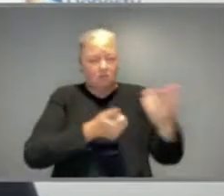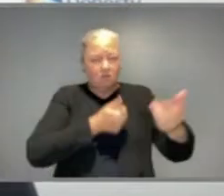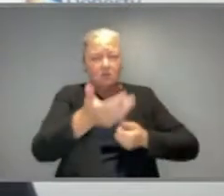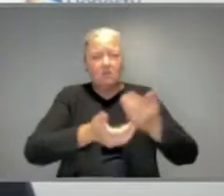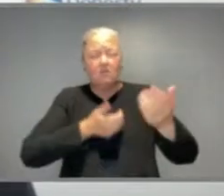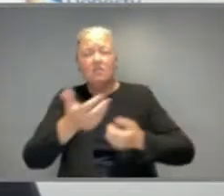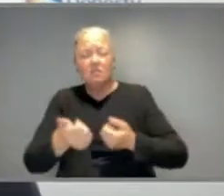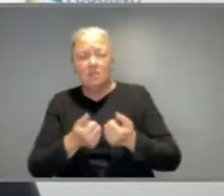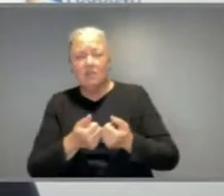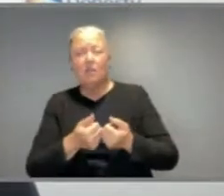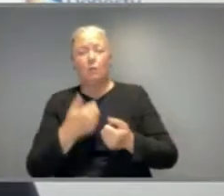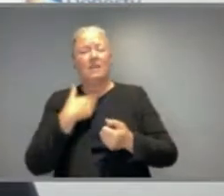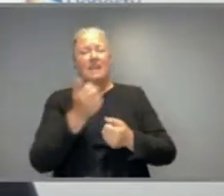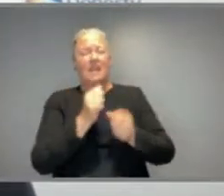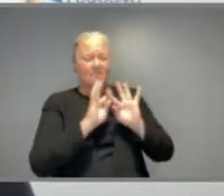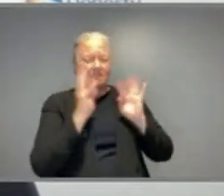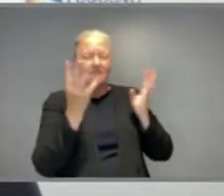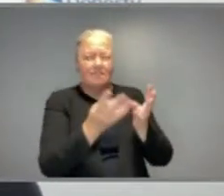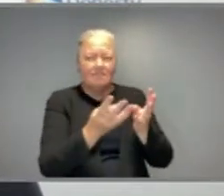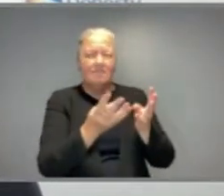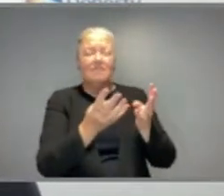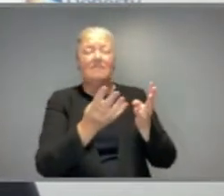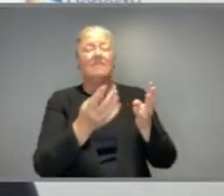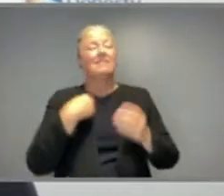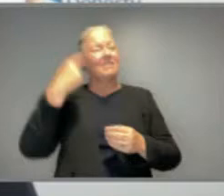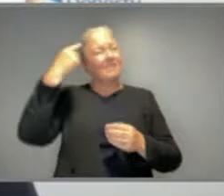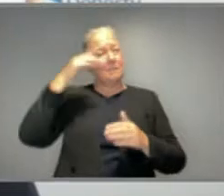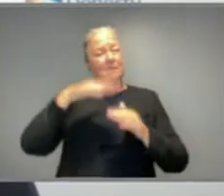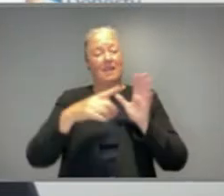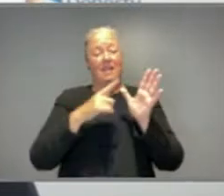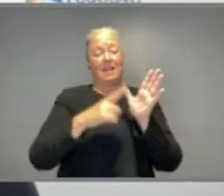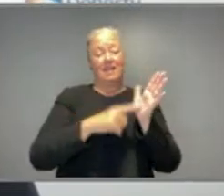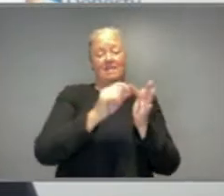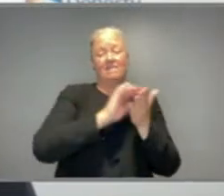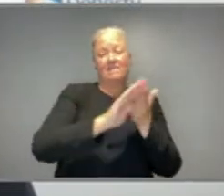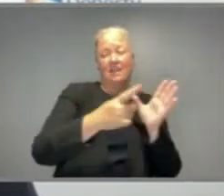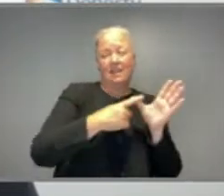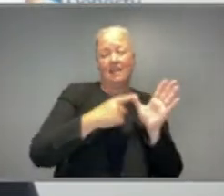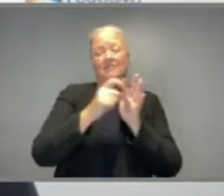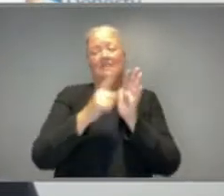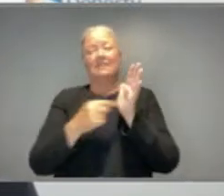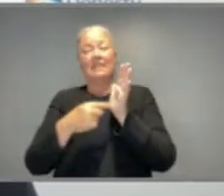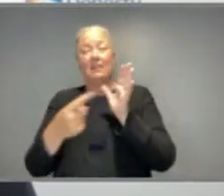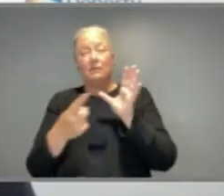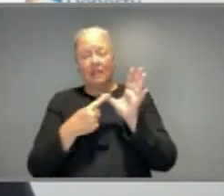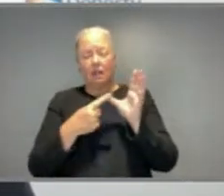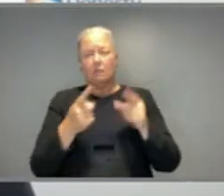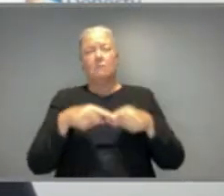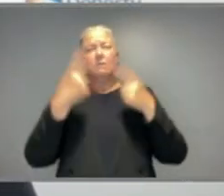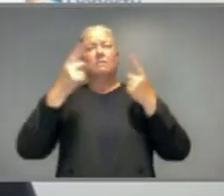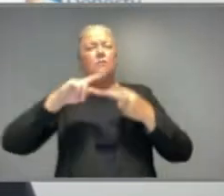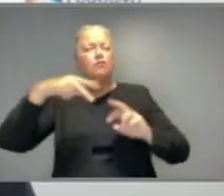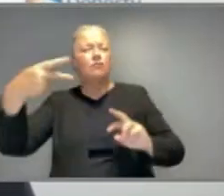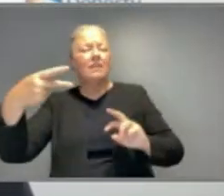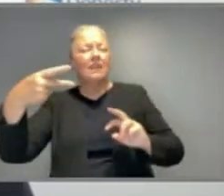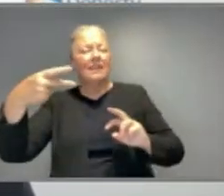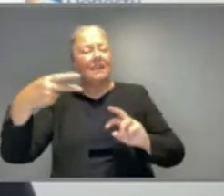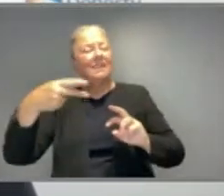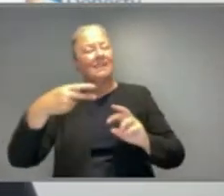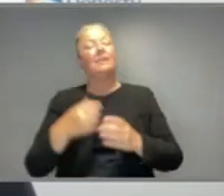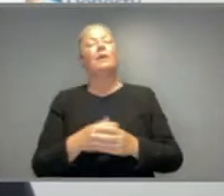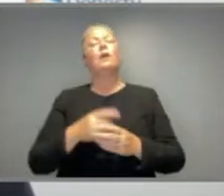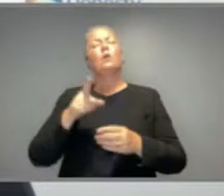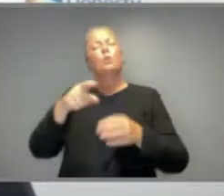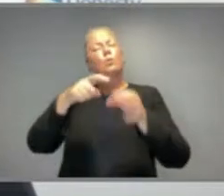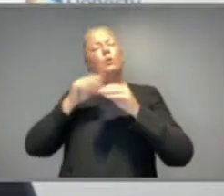Operating Picture the transmission potential now of Alpha and Delta variants as part of our routine procedure. On the question of children, clearly in